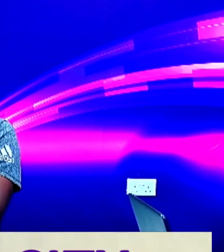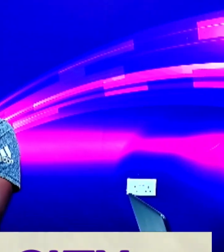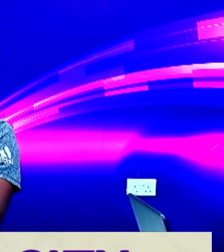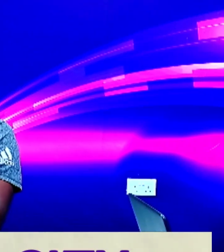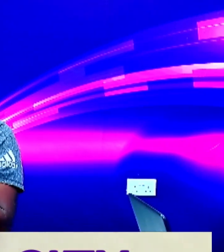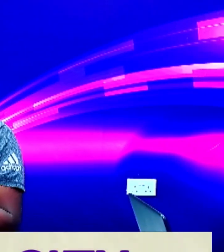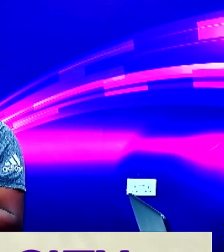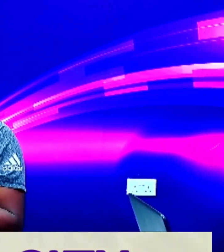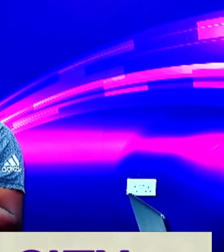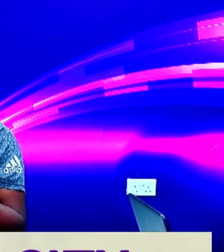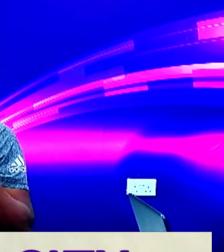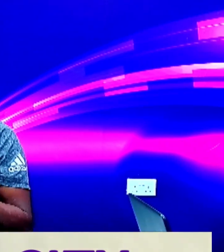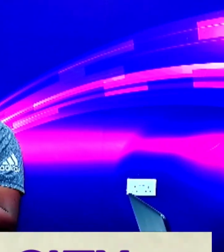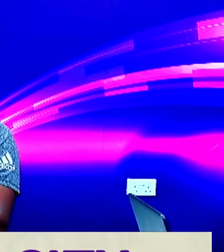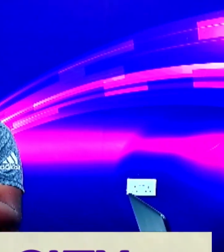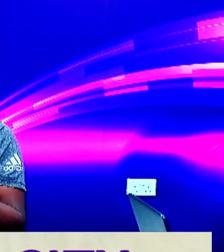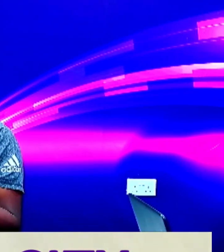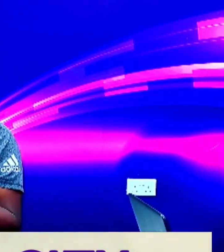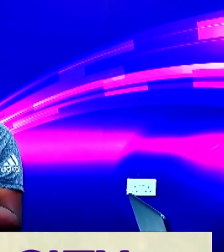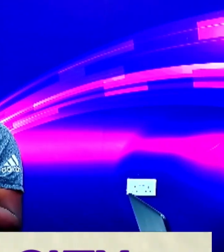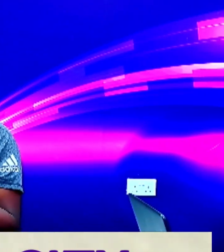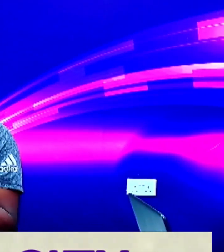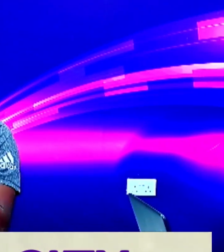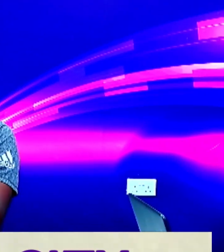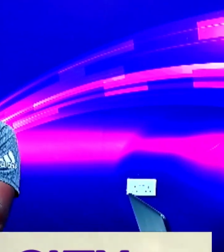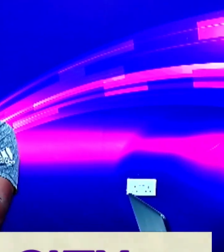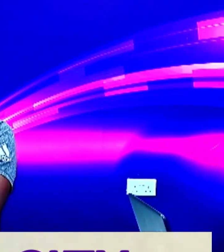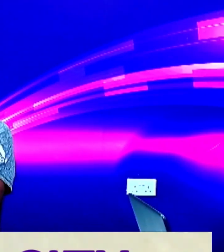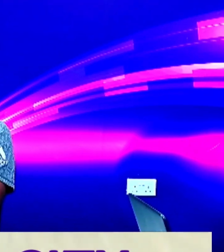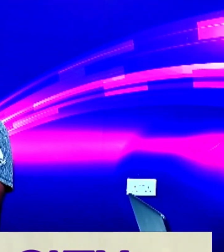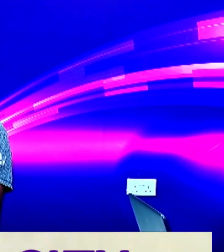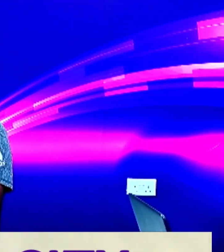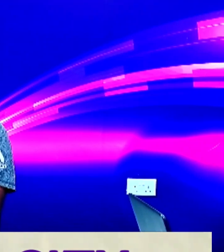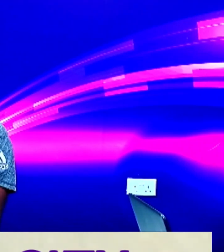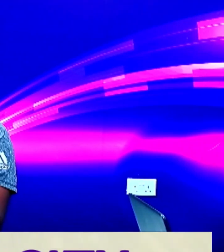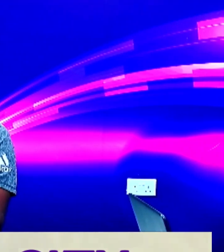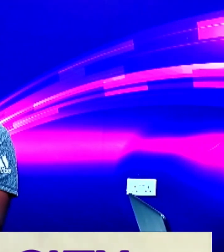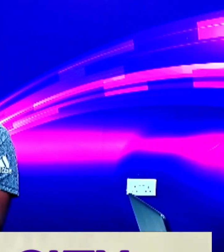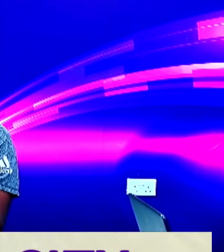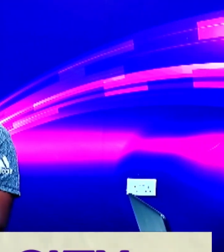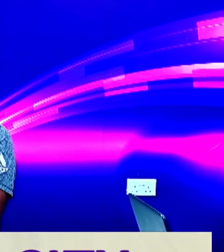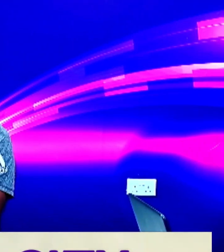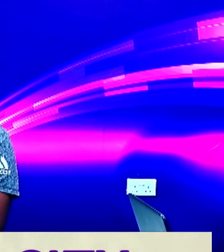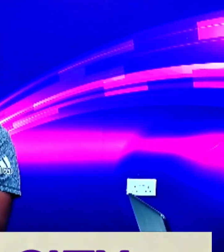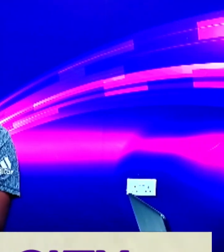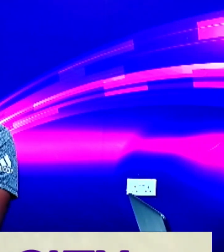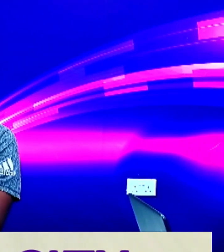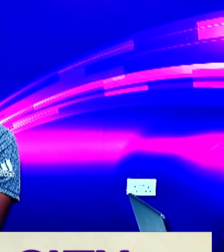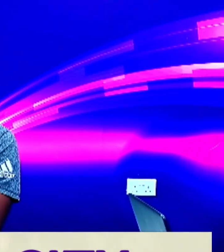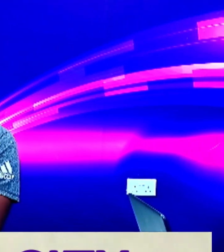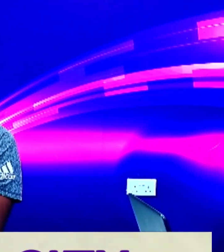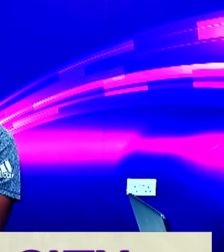sports. It has helped Kenyan and Kenyan people to see, because this is a high school sports